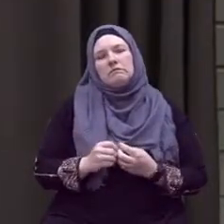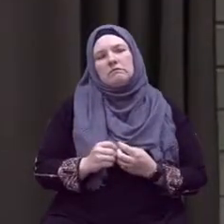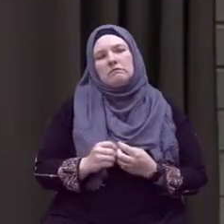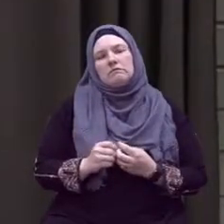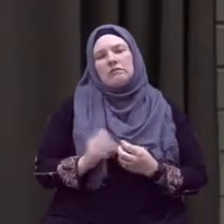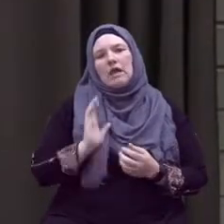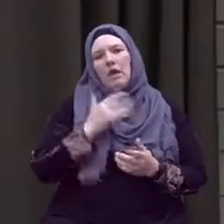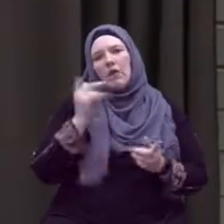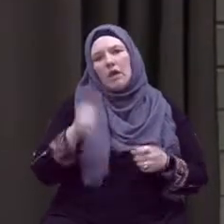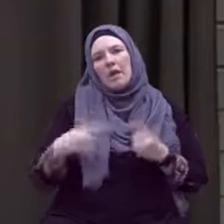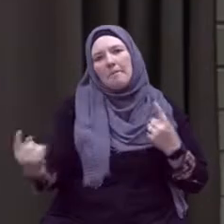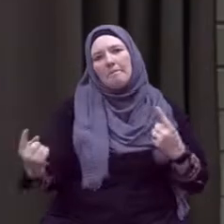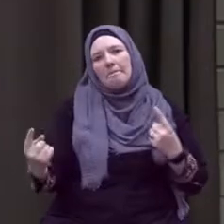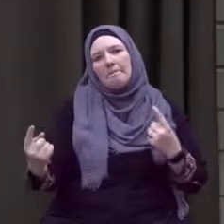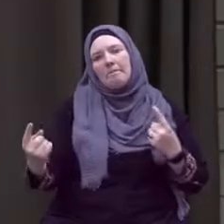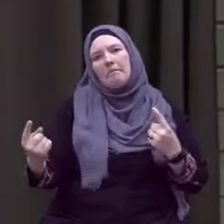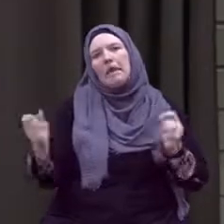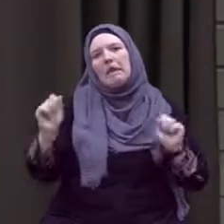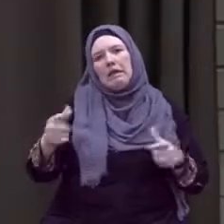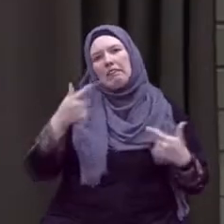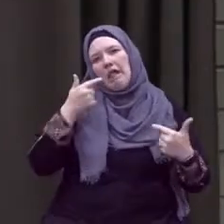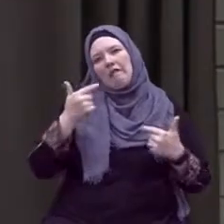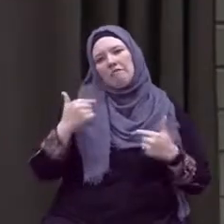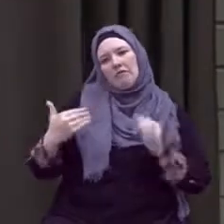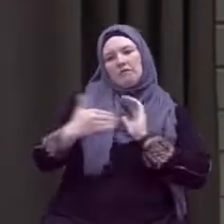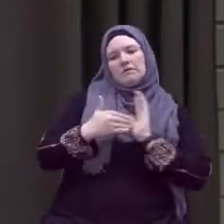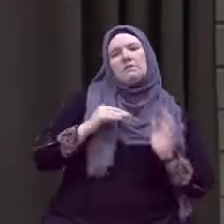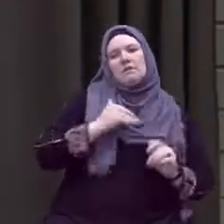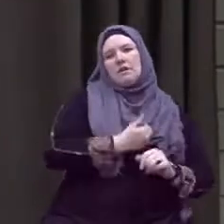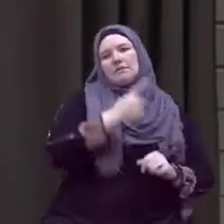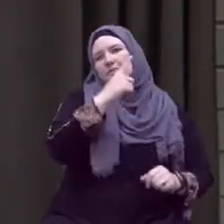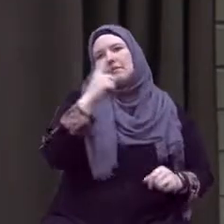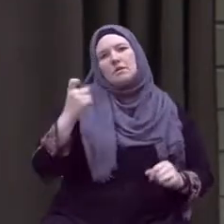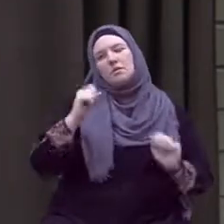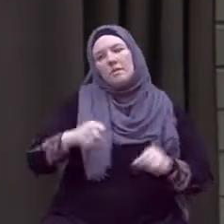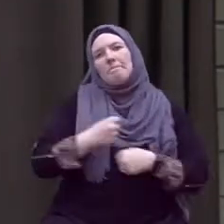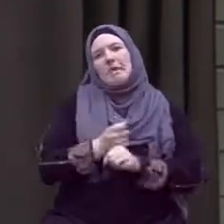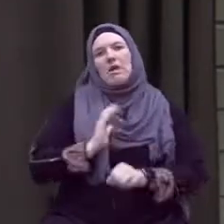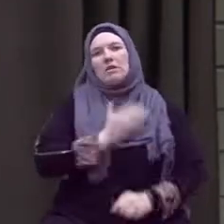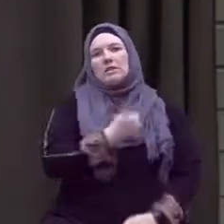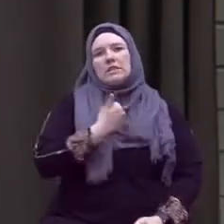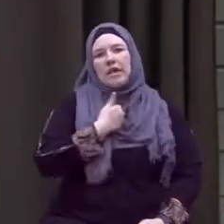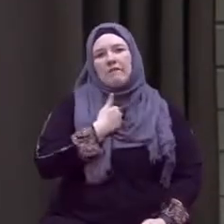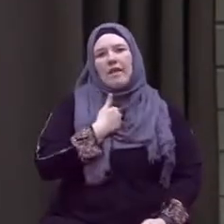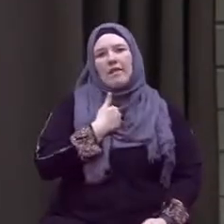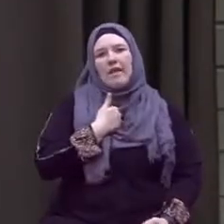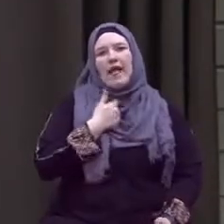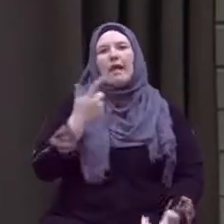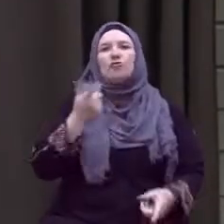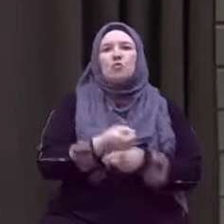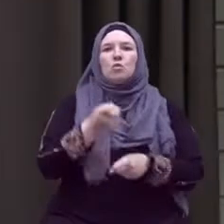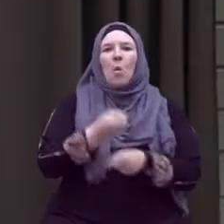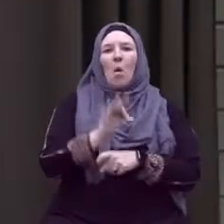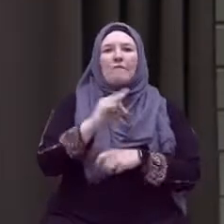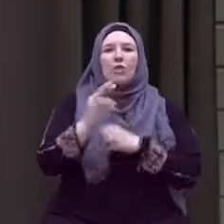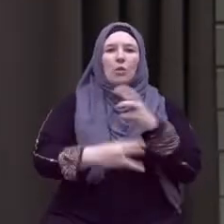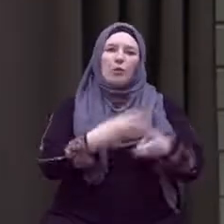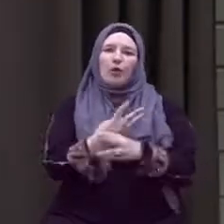Our enemies could laugh at us because we have made ourselves the laughing stock of the